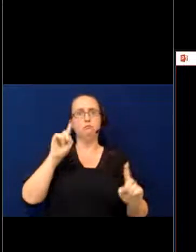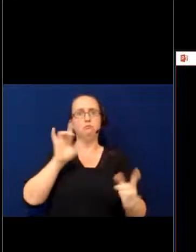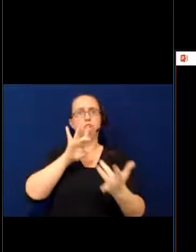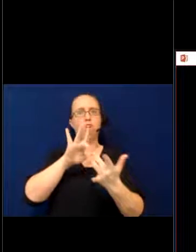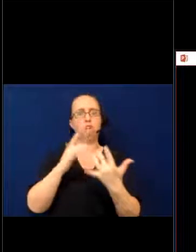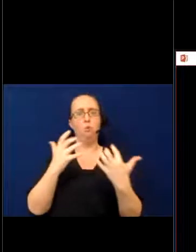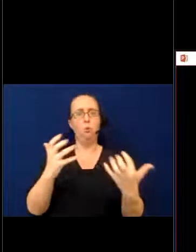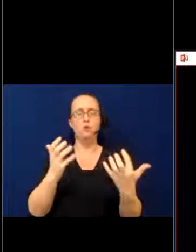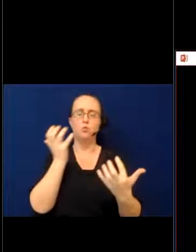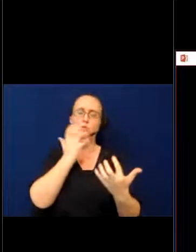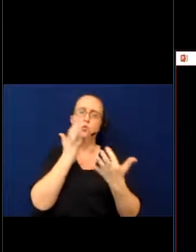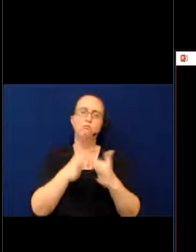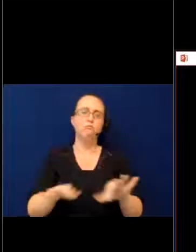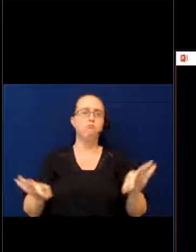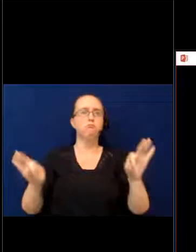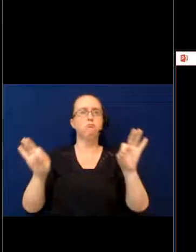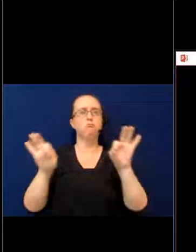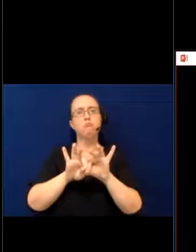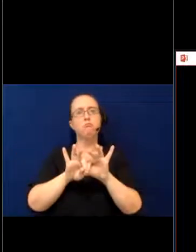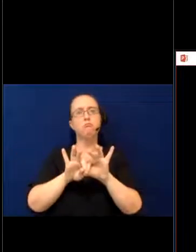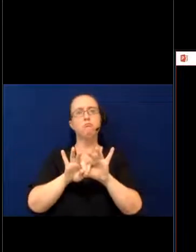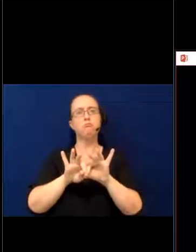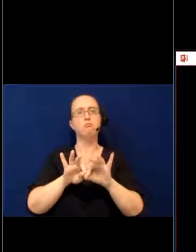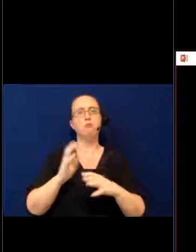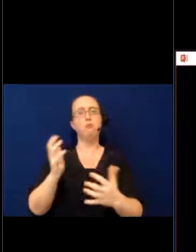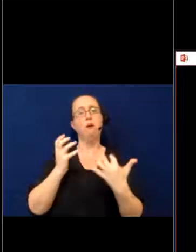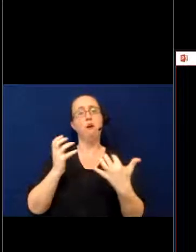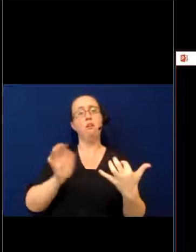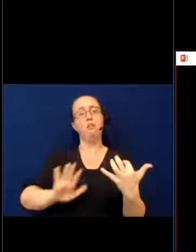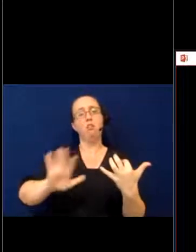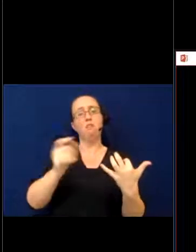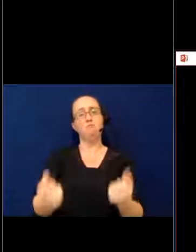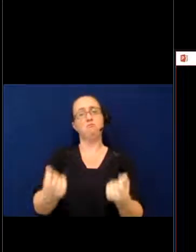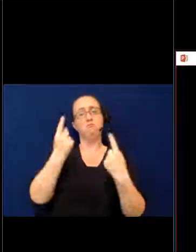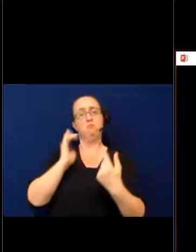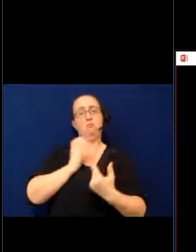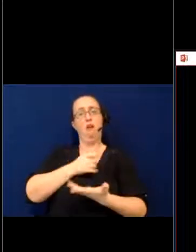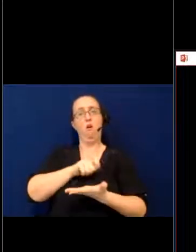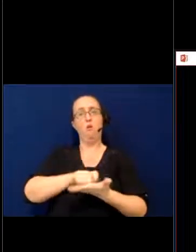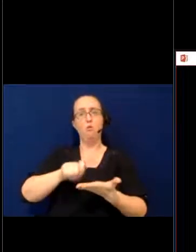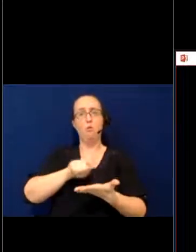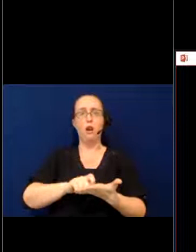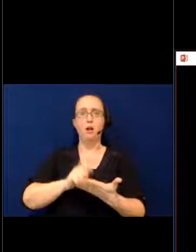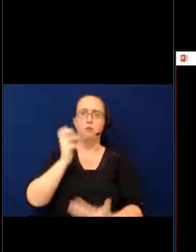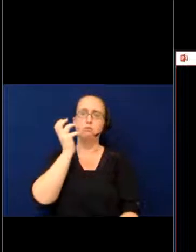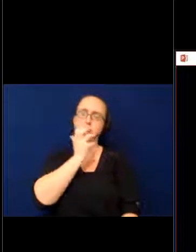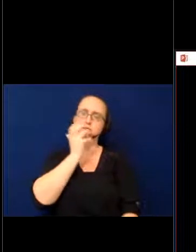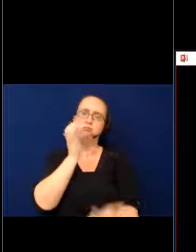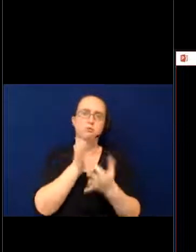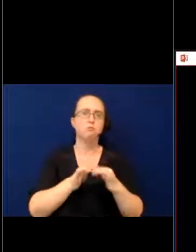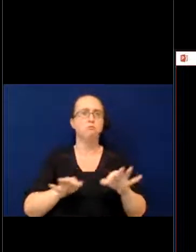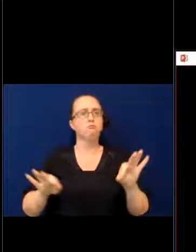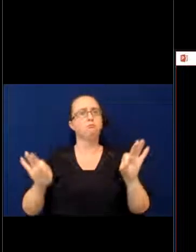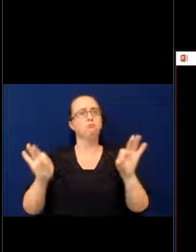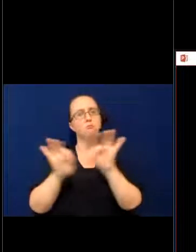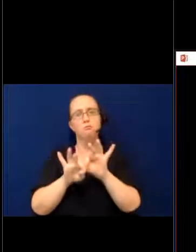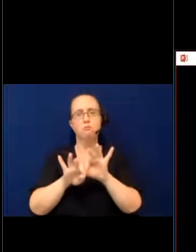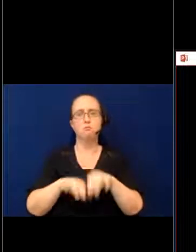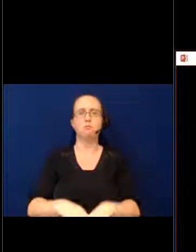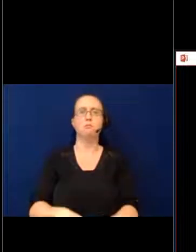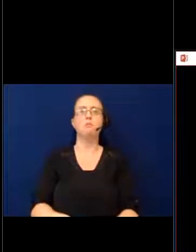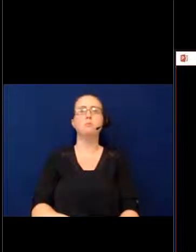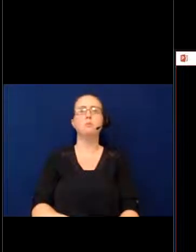critical. And our audience's understanding of our writing is absolutely crucial. So